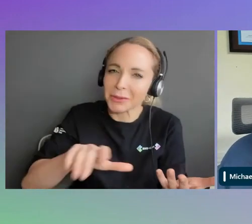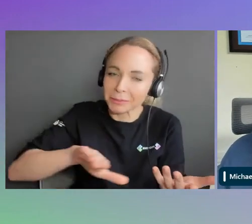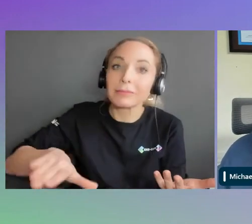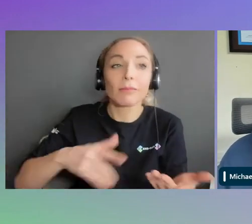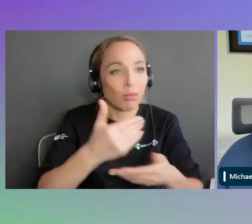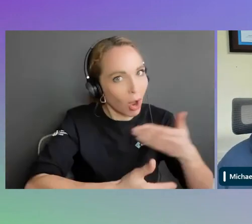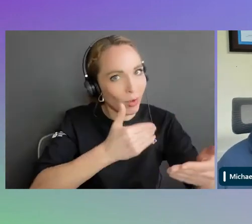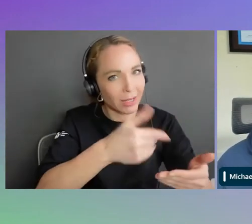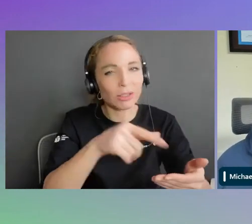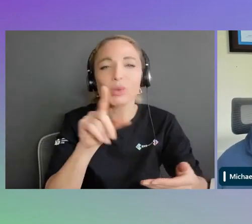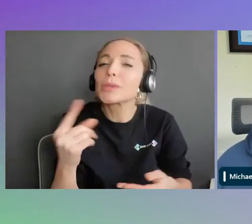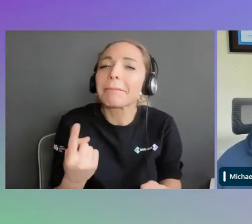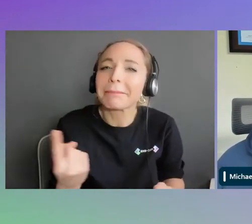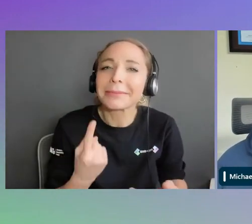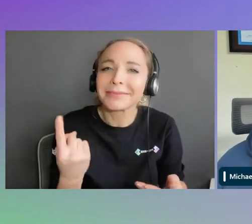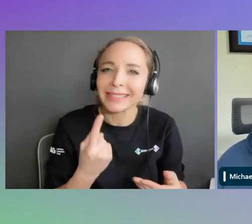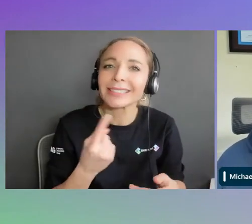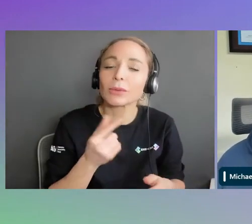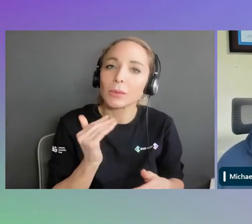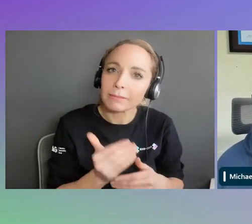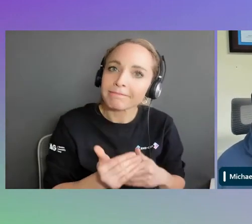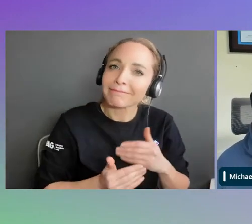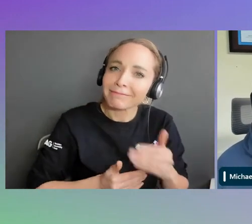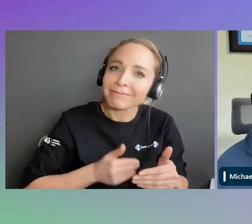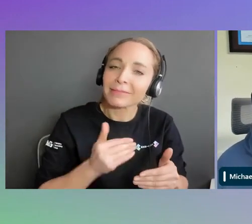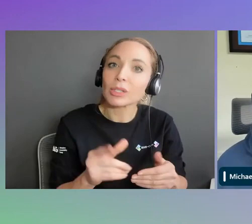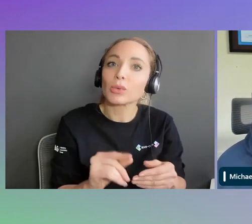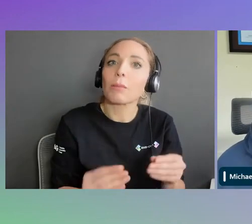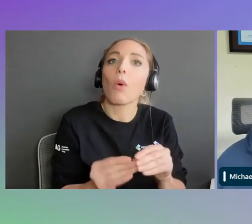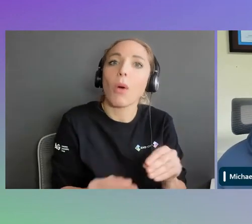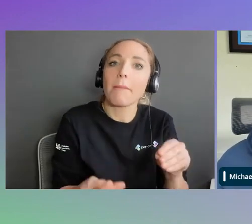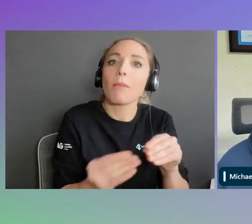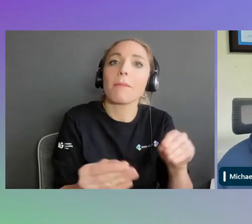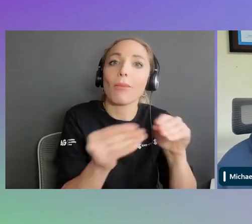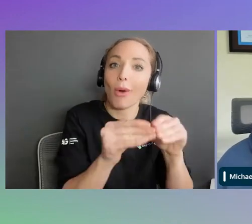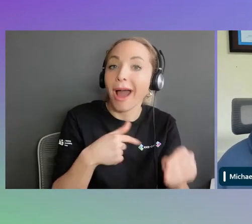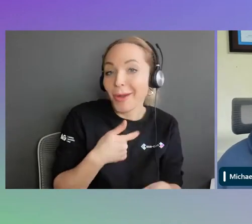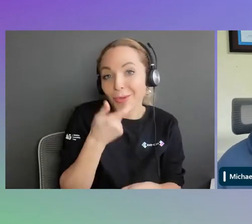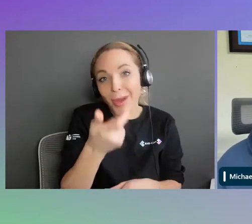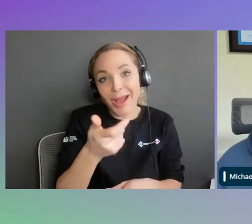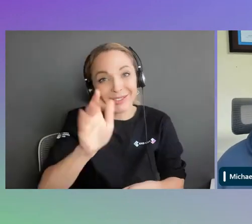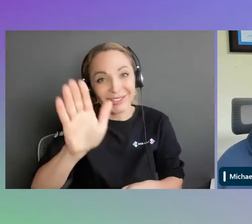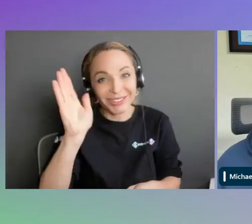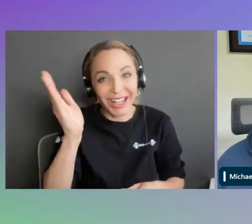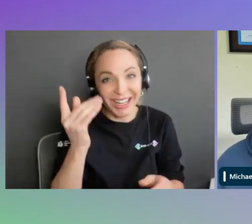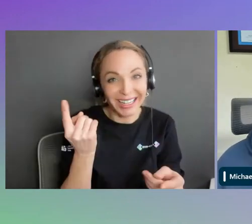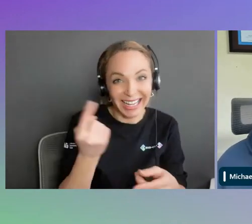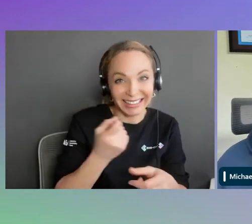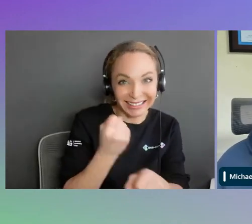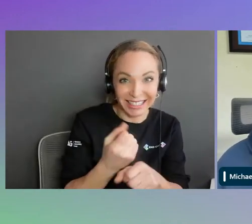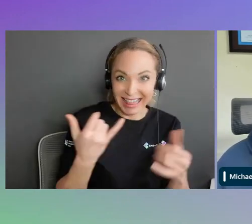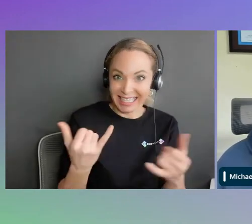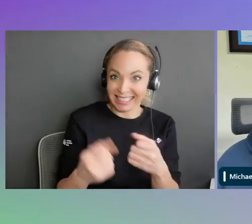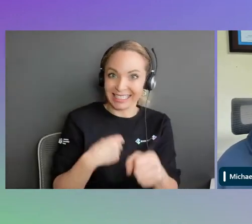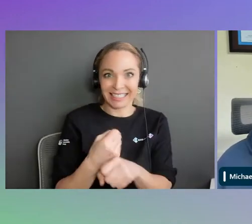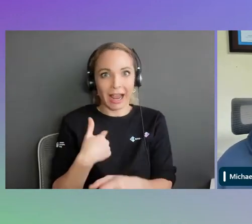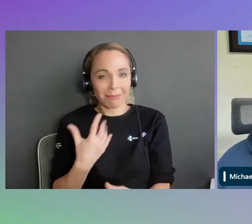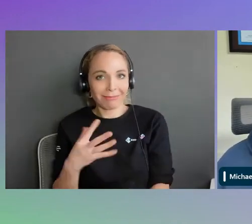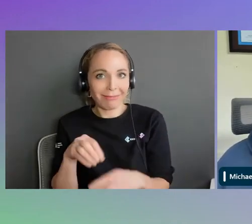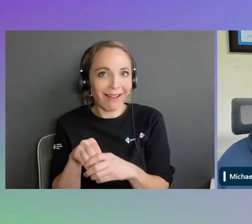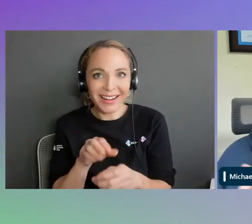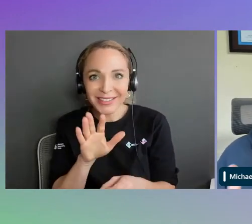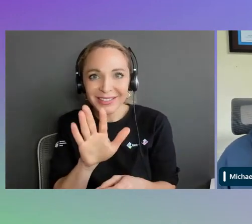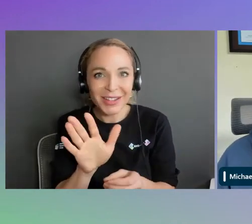and more. And I think watching your talk last year and then watching your talk being a part of your talk this year, right? It's